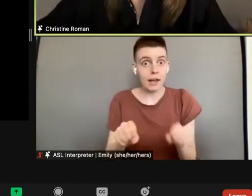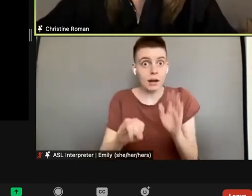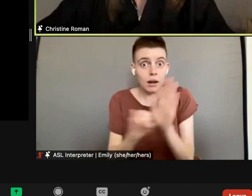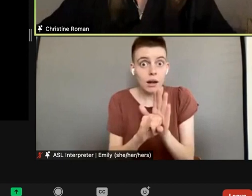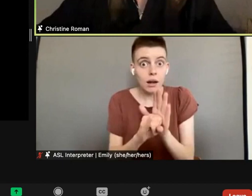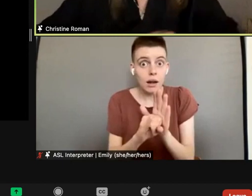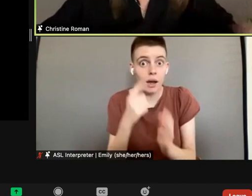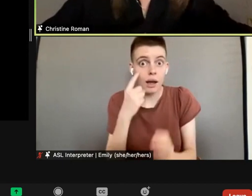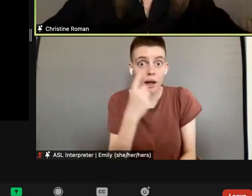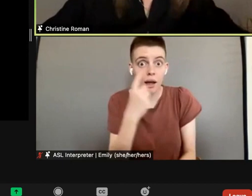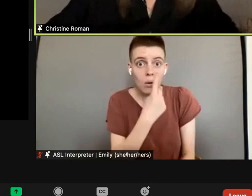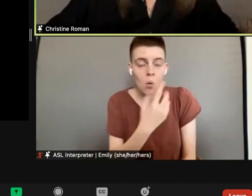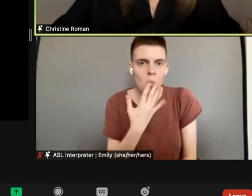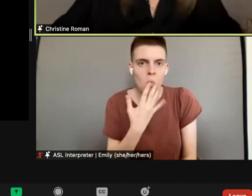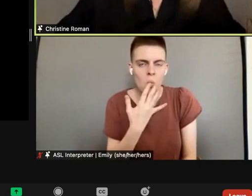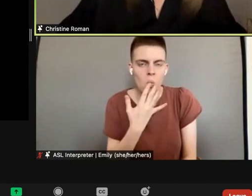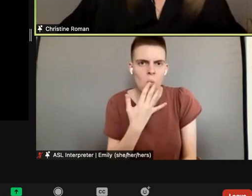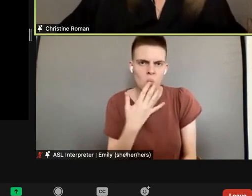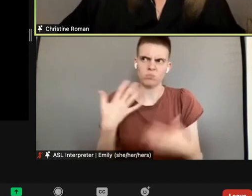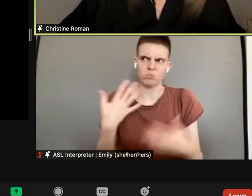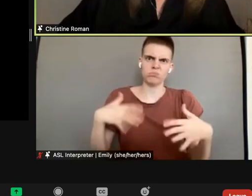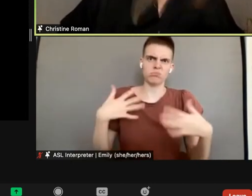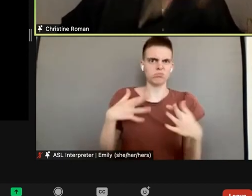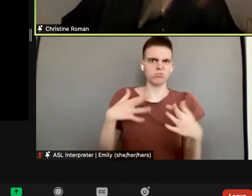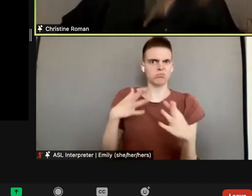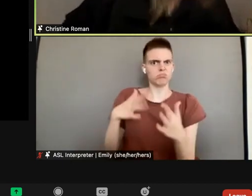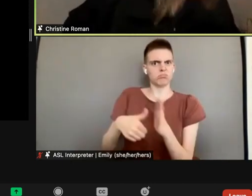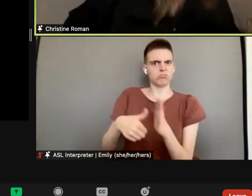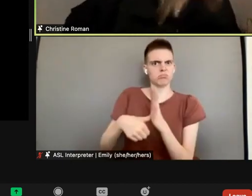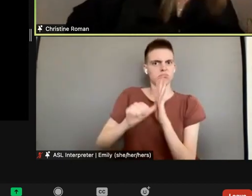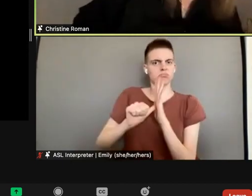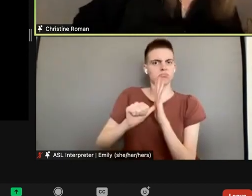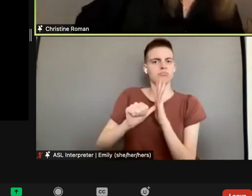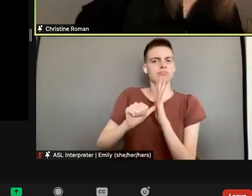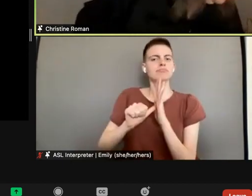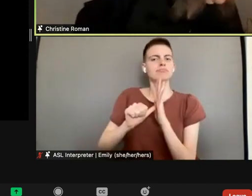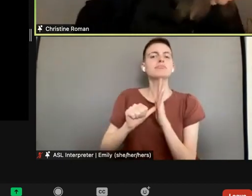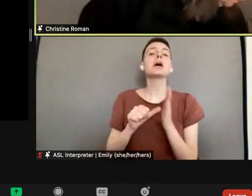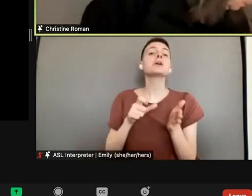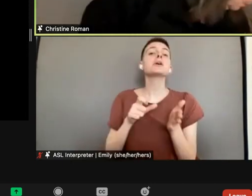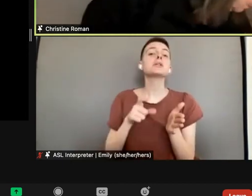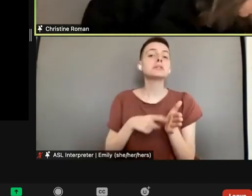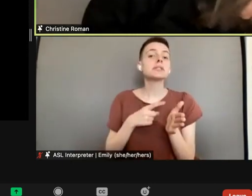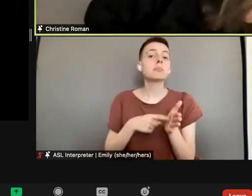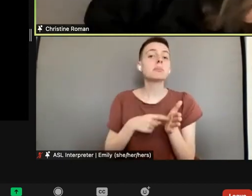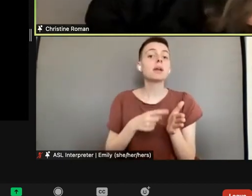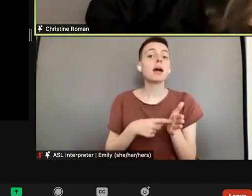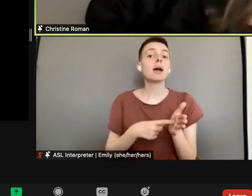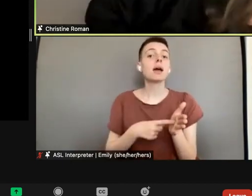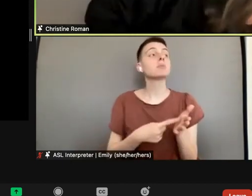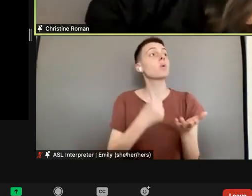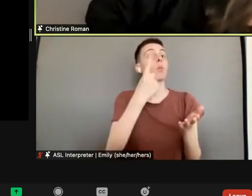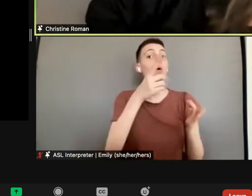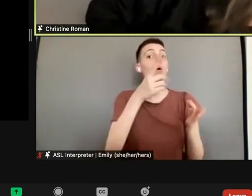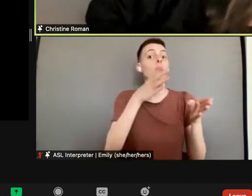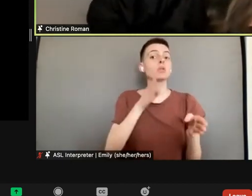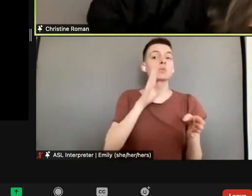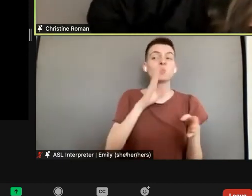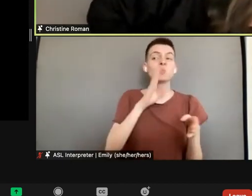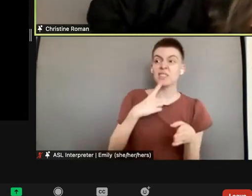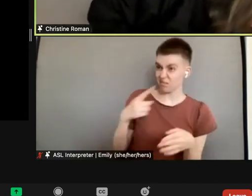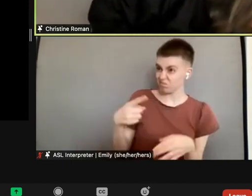color of someone's eyes because somebody told them and they remembered.